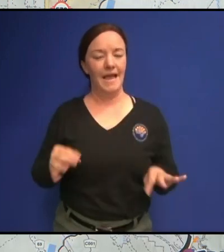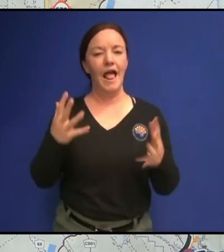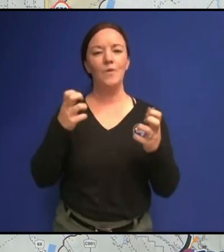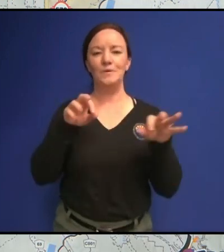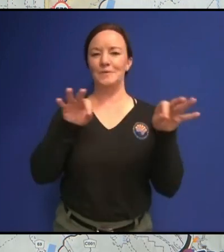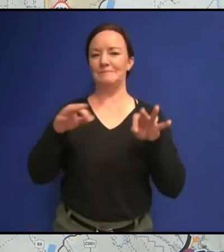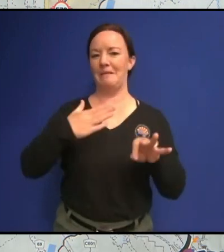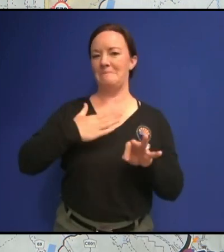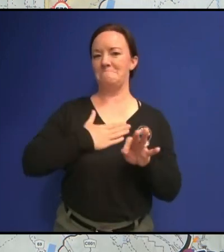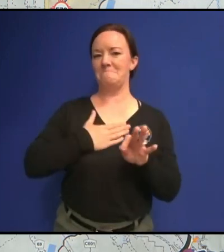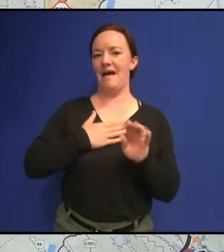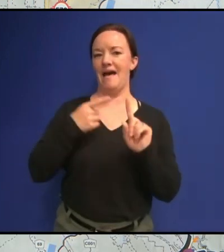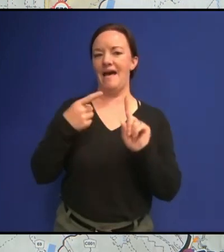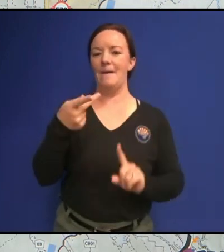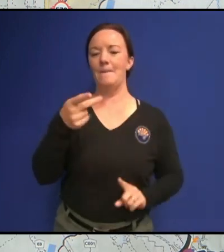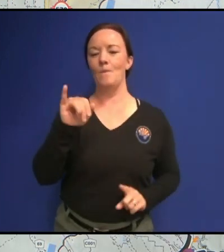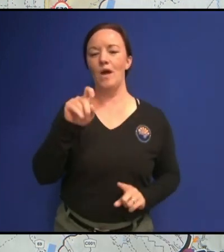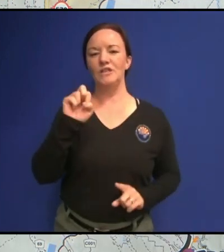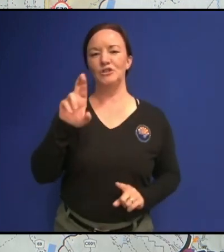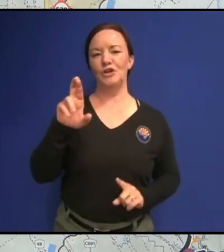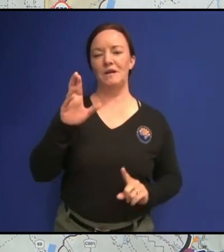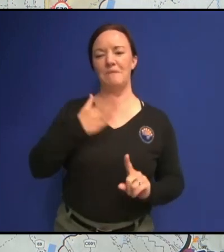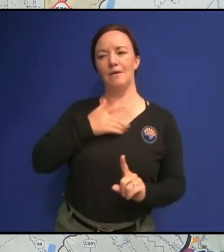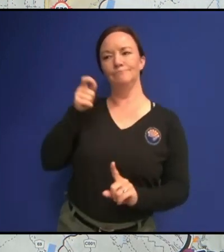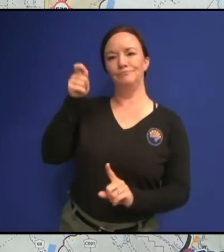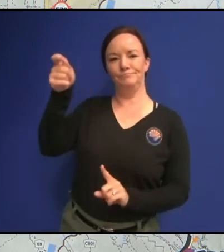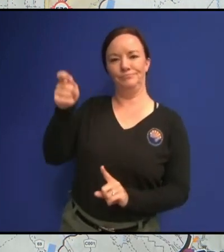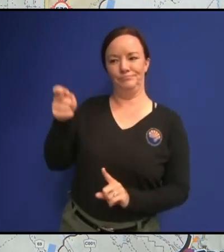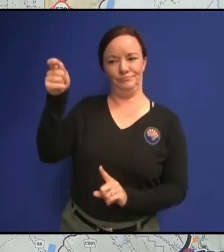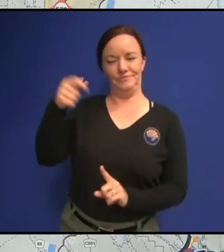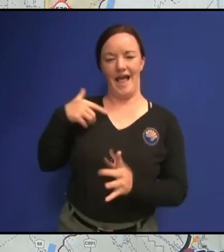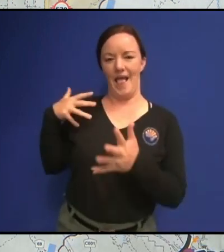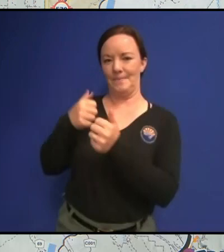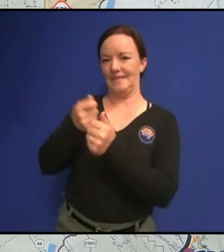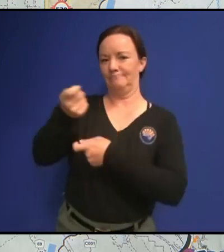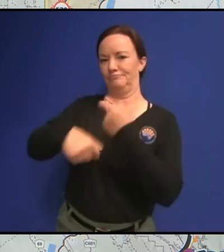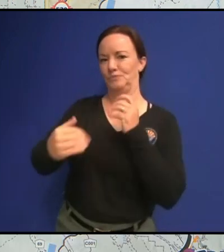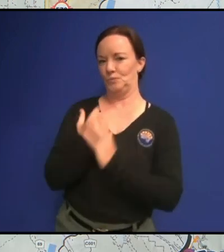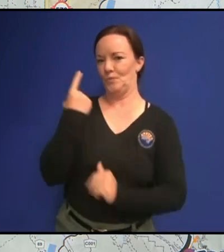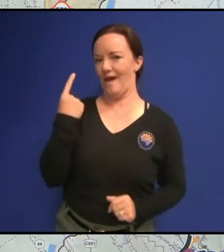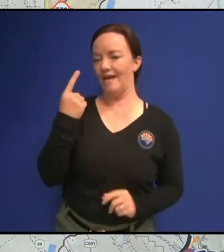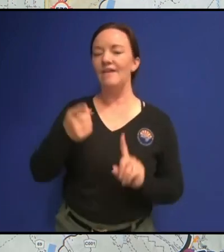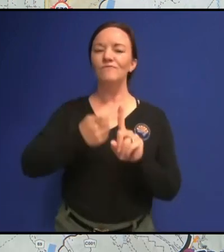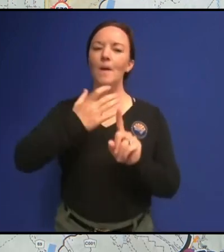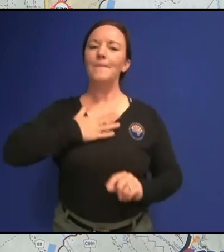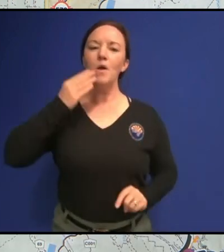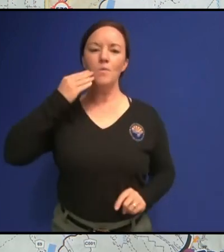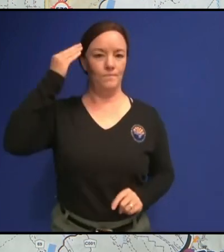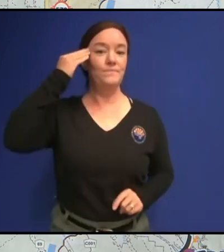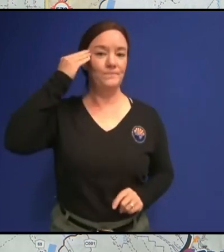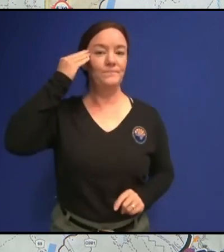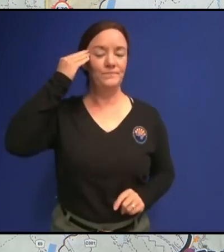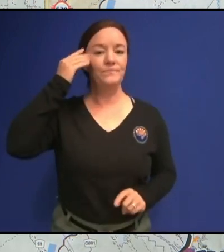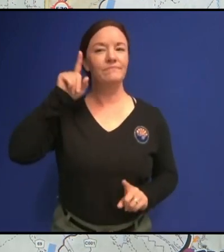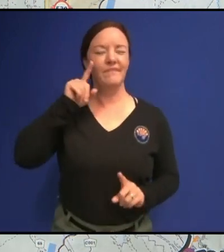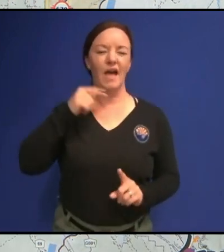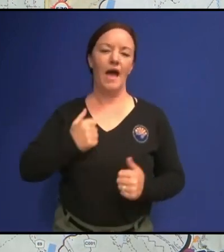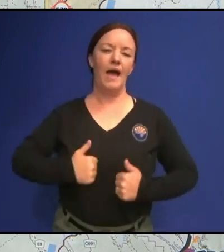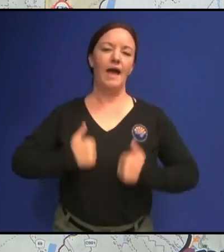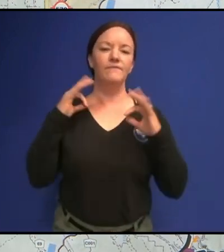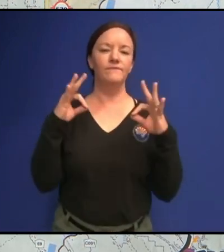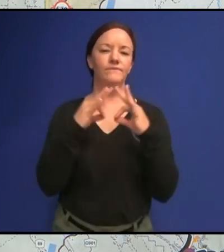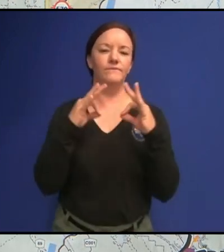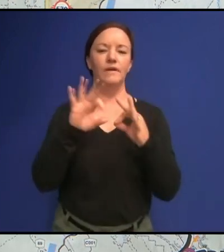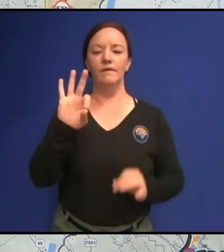I've updated my pointer, and this pointer came from my house in Flagstaff. I was out walking my